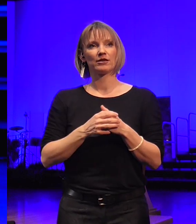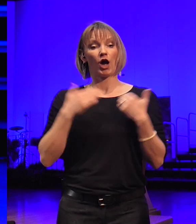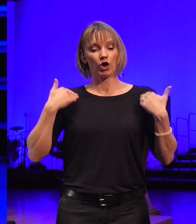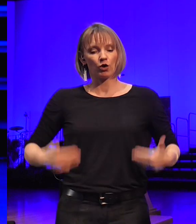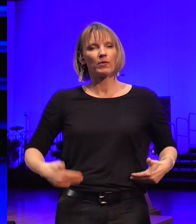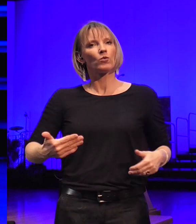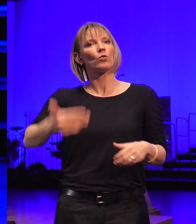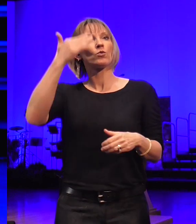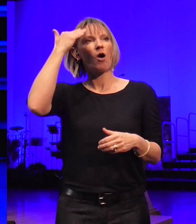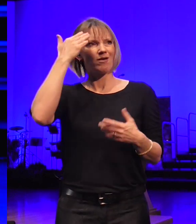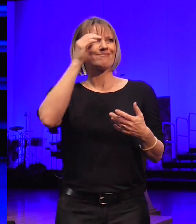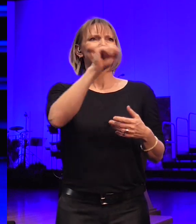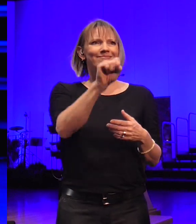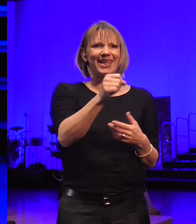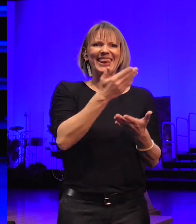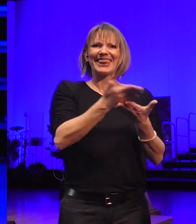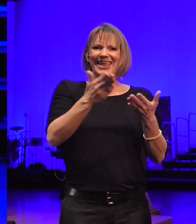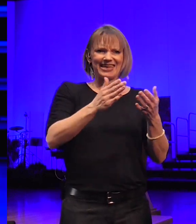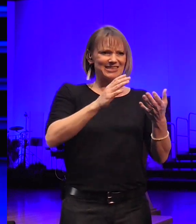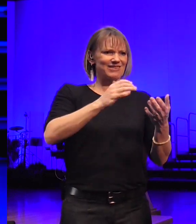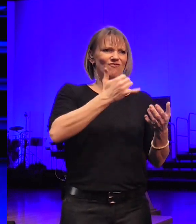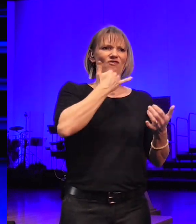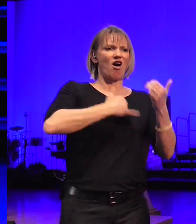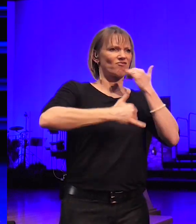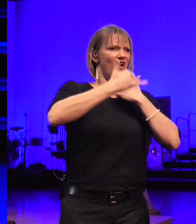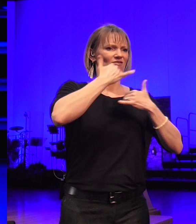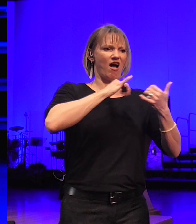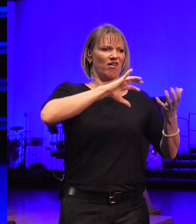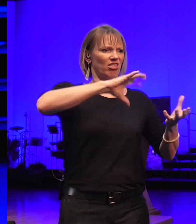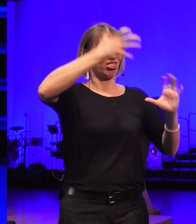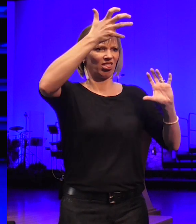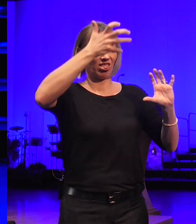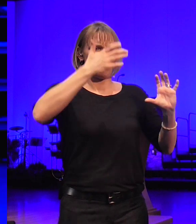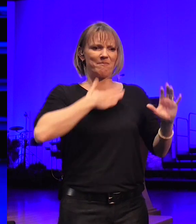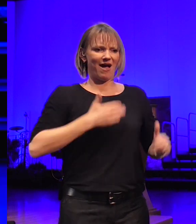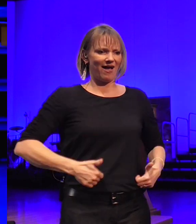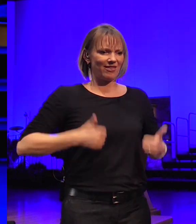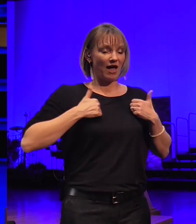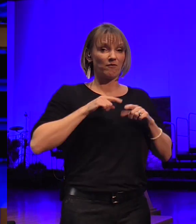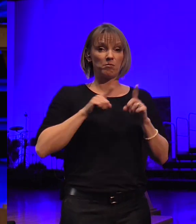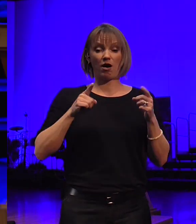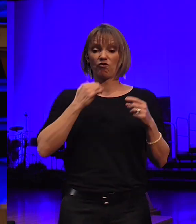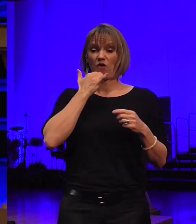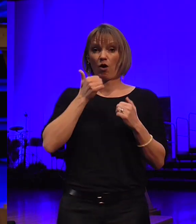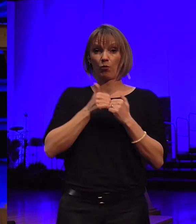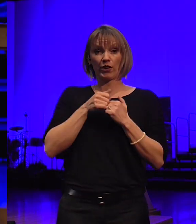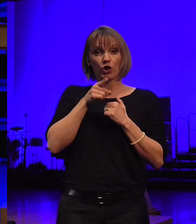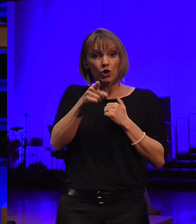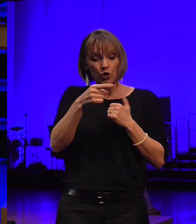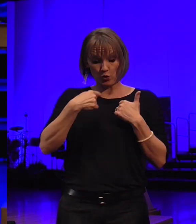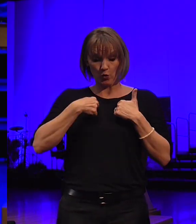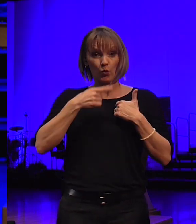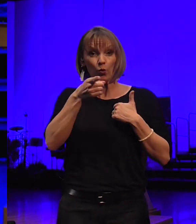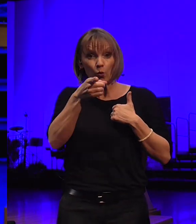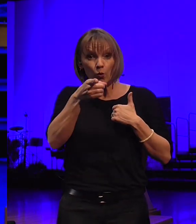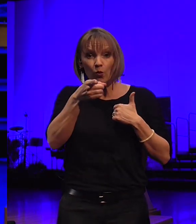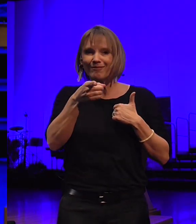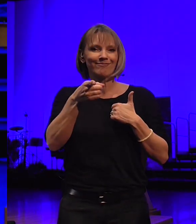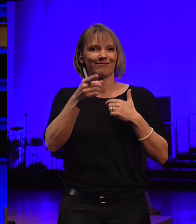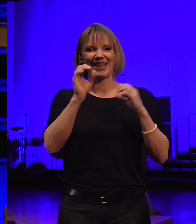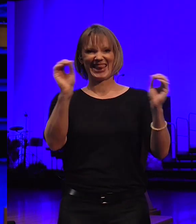may be a lot of things wrong going on in your life, but there's nothing wrong with you. You are a precious